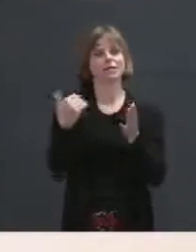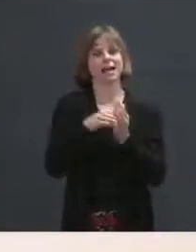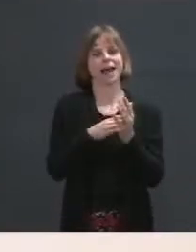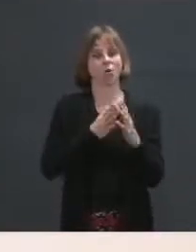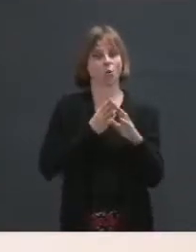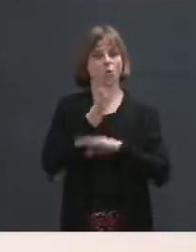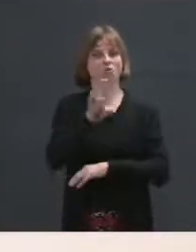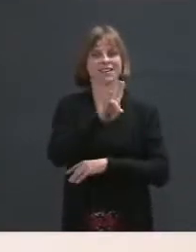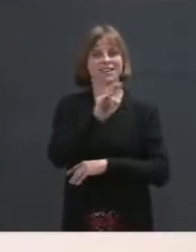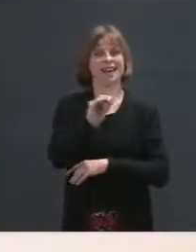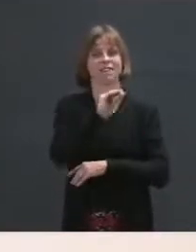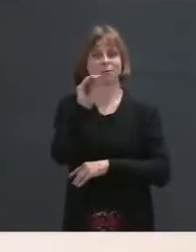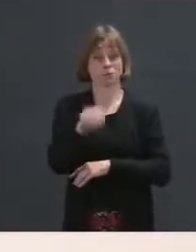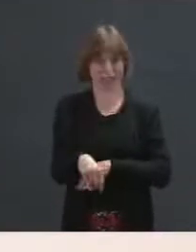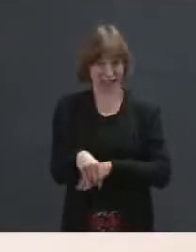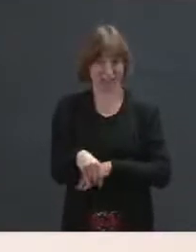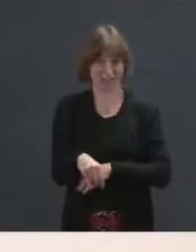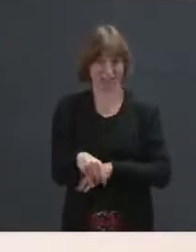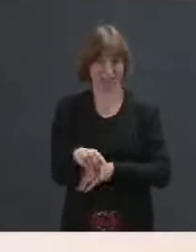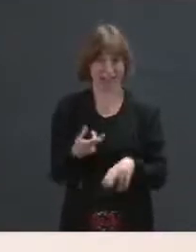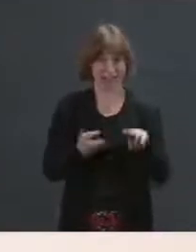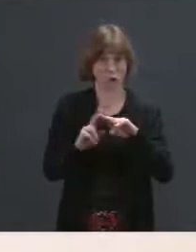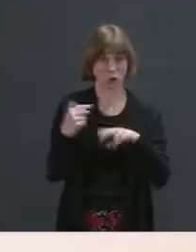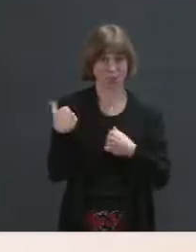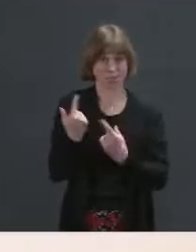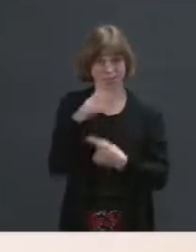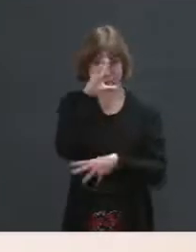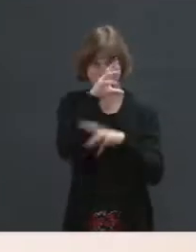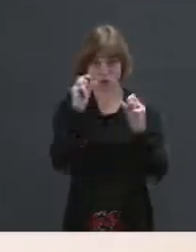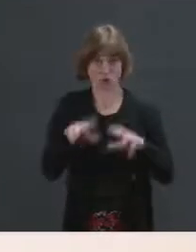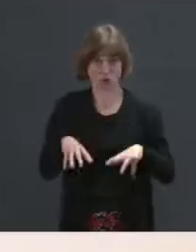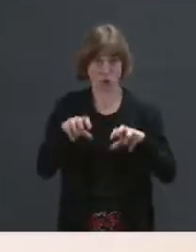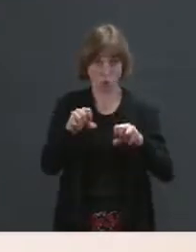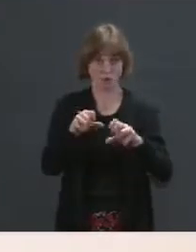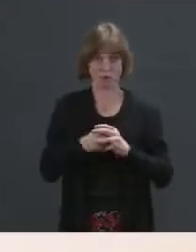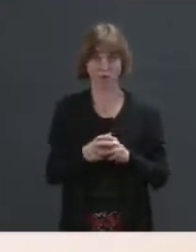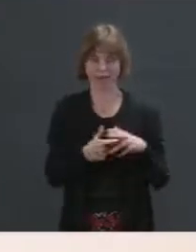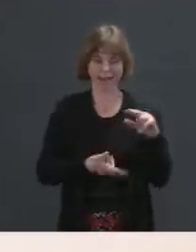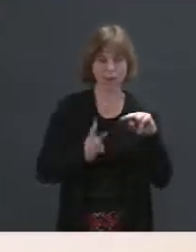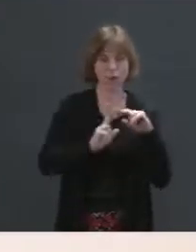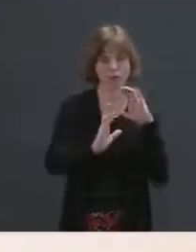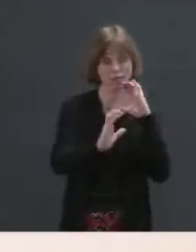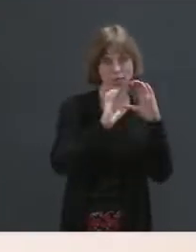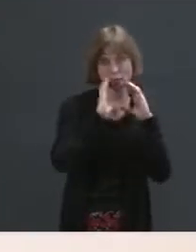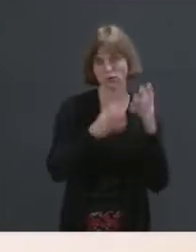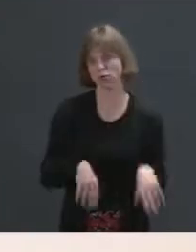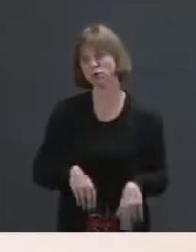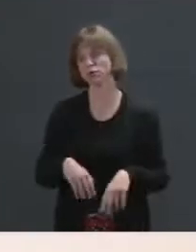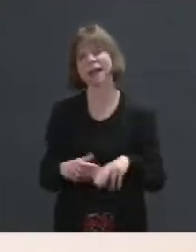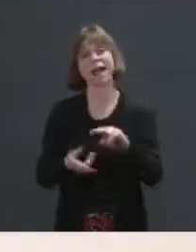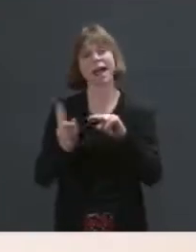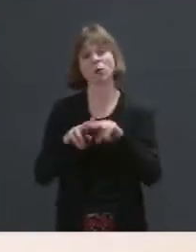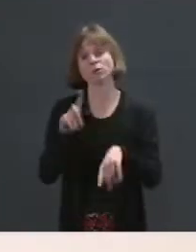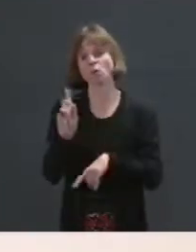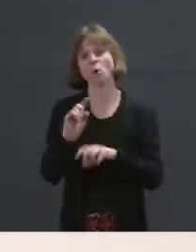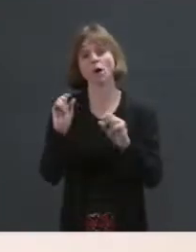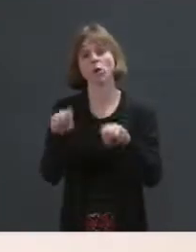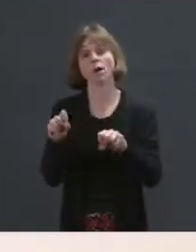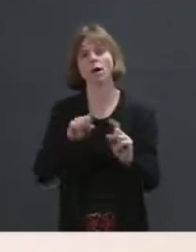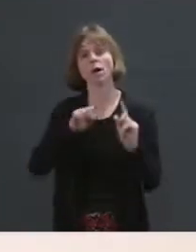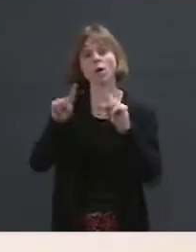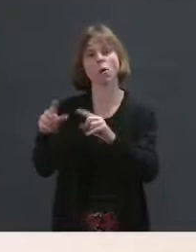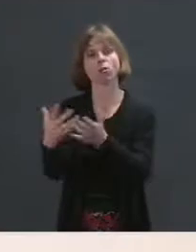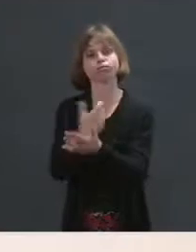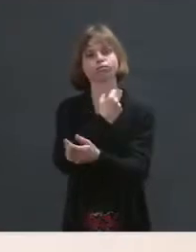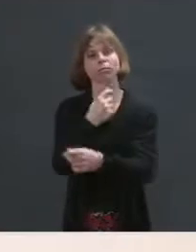70% increase since the president took office, to increasing communication, to increasing the number of vaccination sites that are on the ground. There's going to